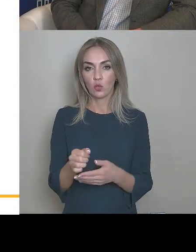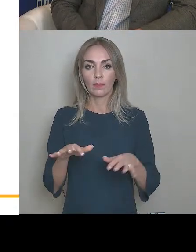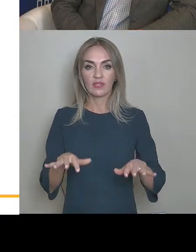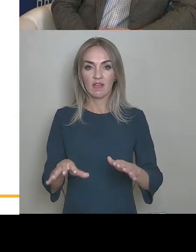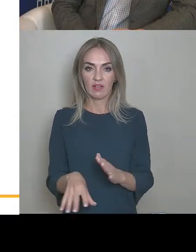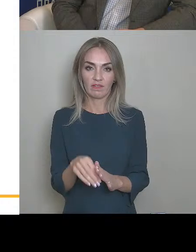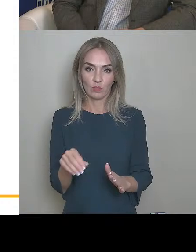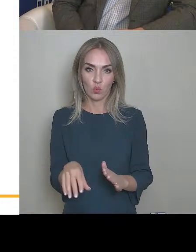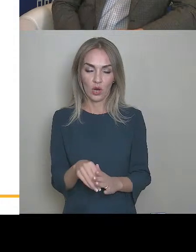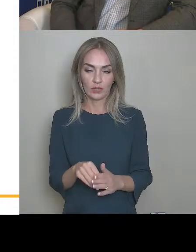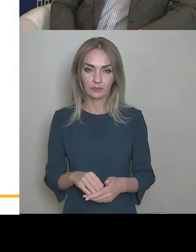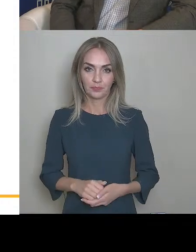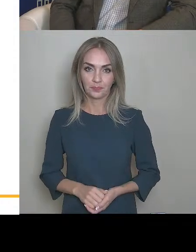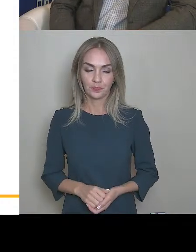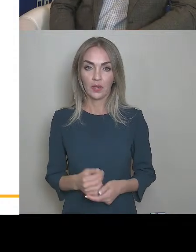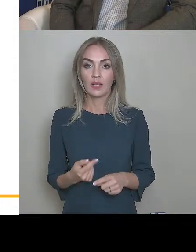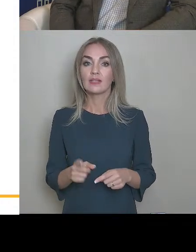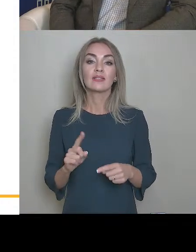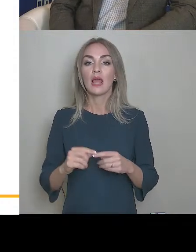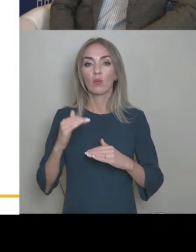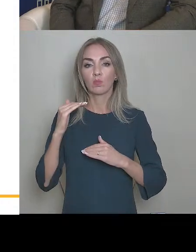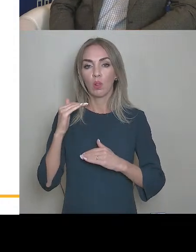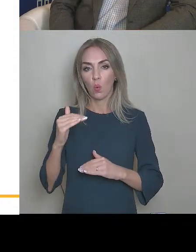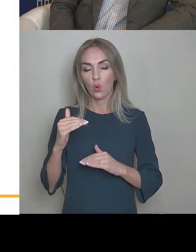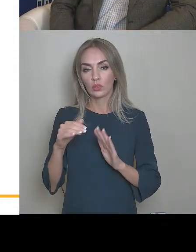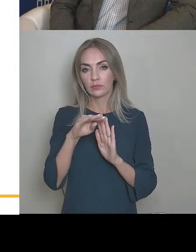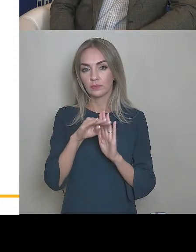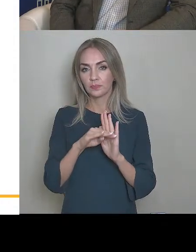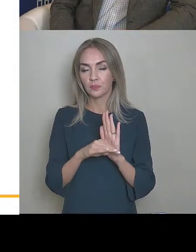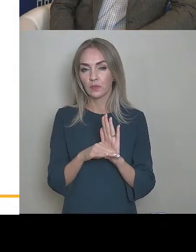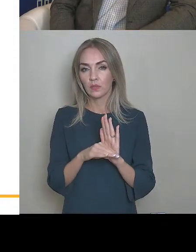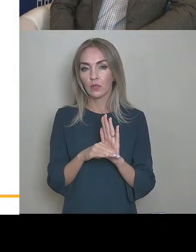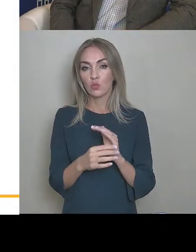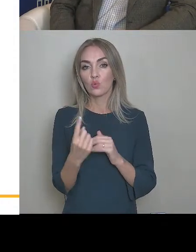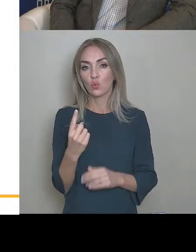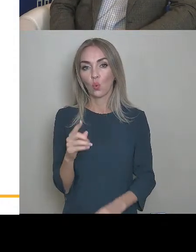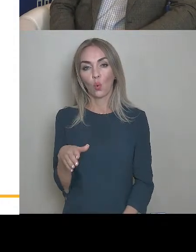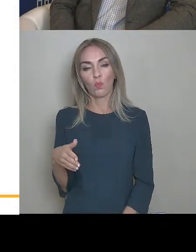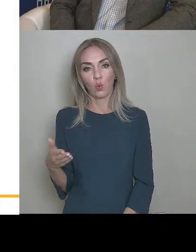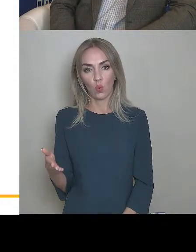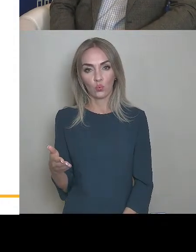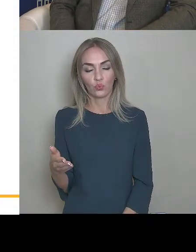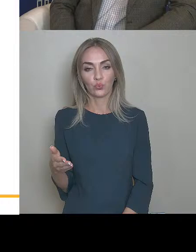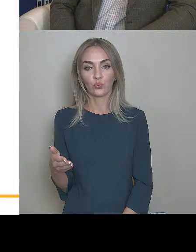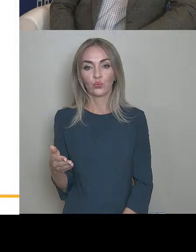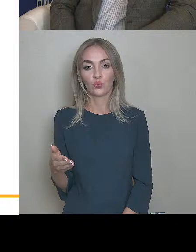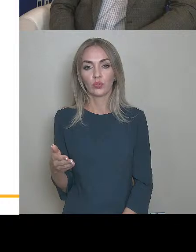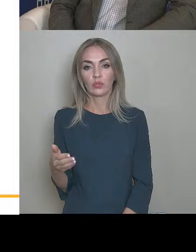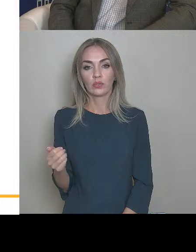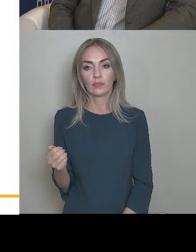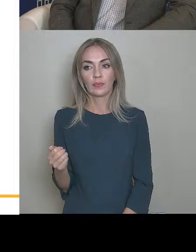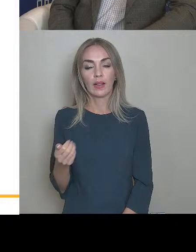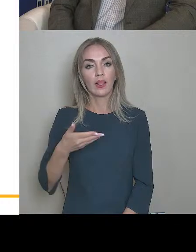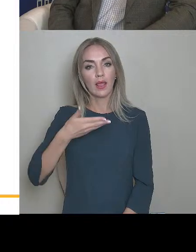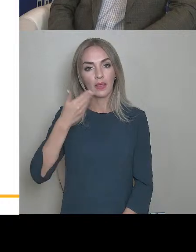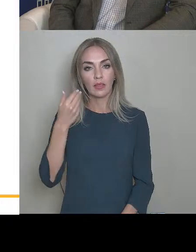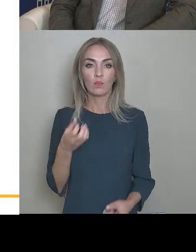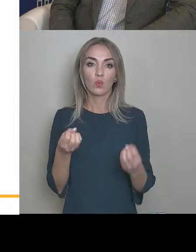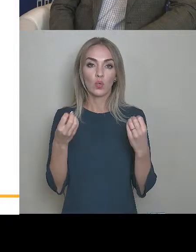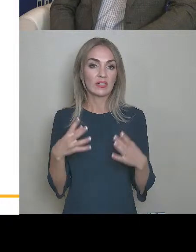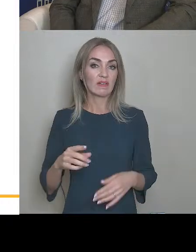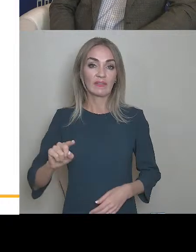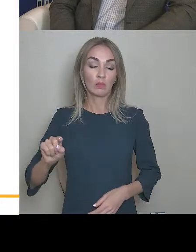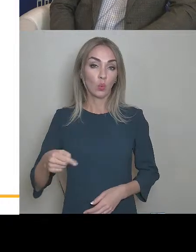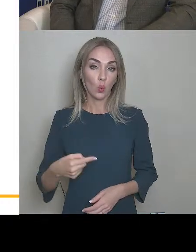to the next set of questions, who can be a candidate? Here we can talk about the following things. On the one